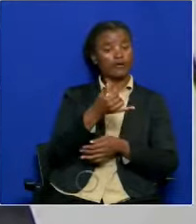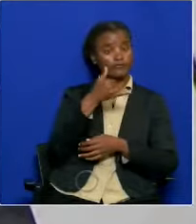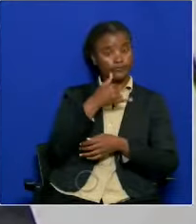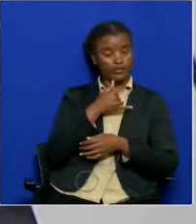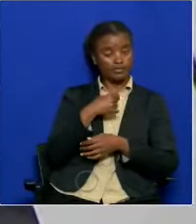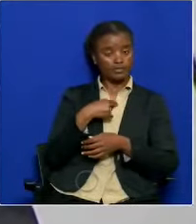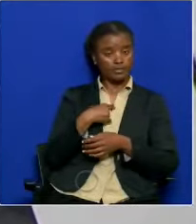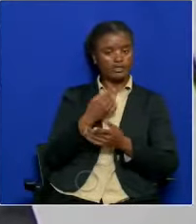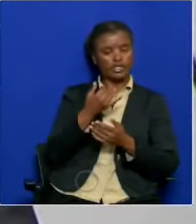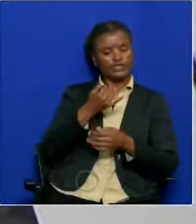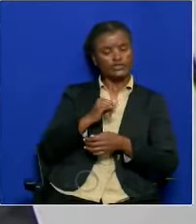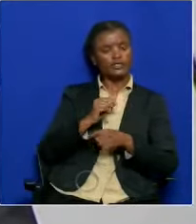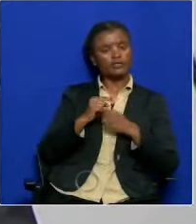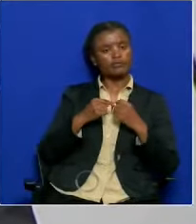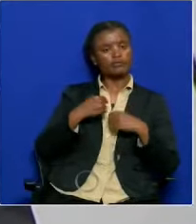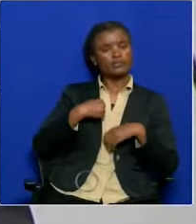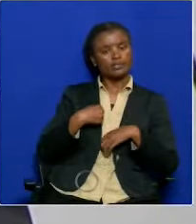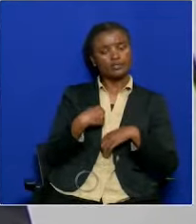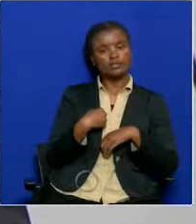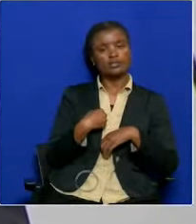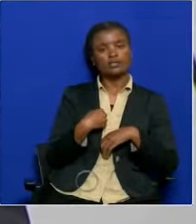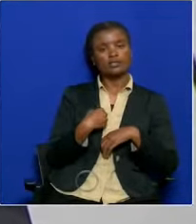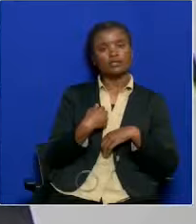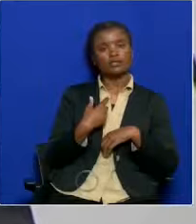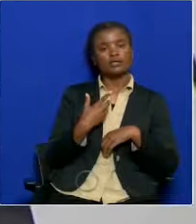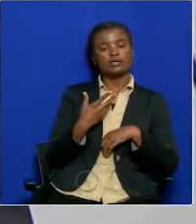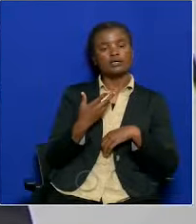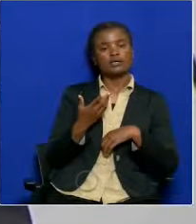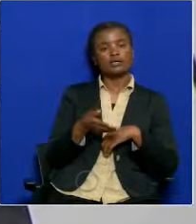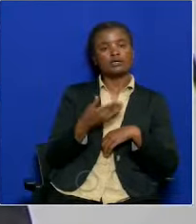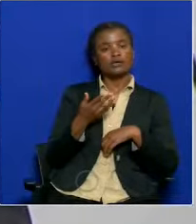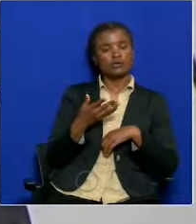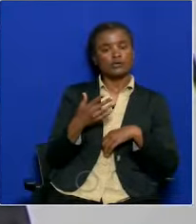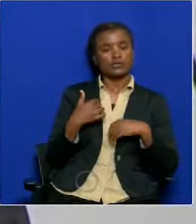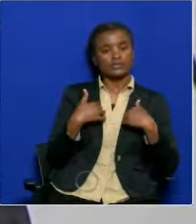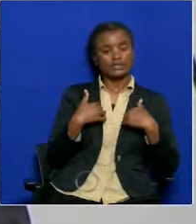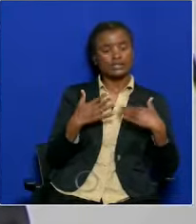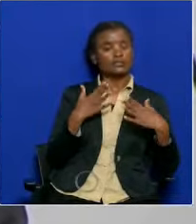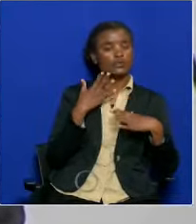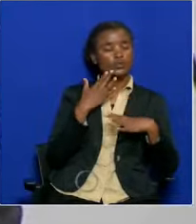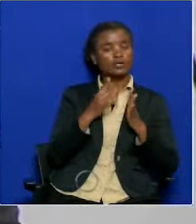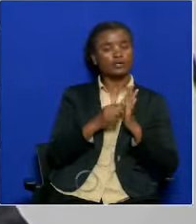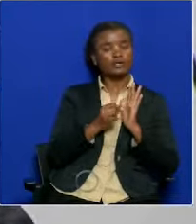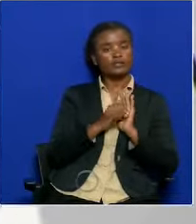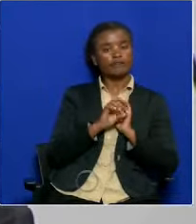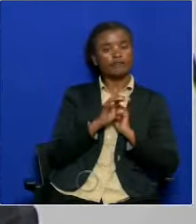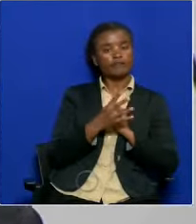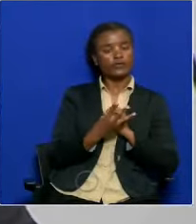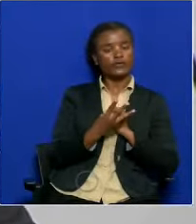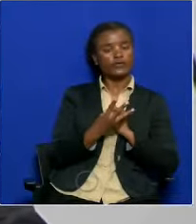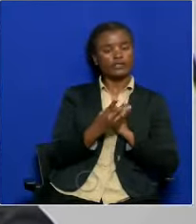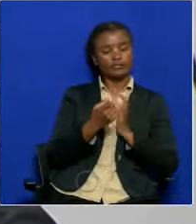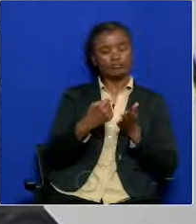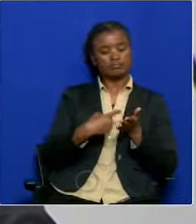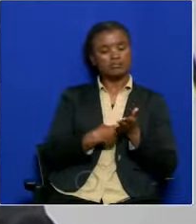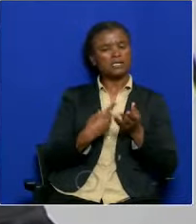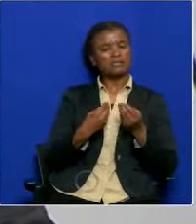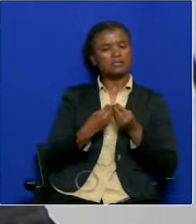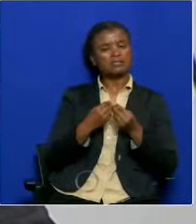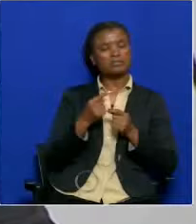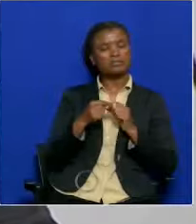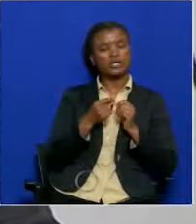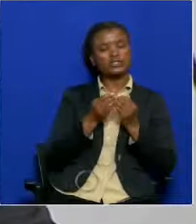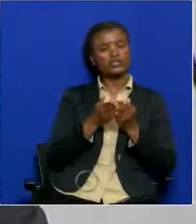me, starting by on the 4th, sending that thing of General Khan. And then when you go to